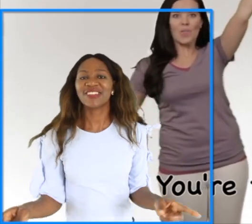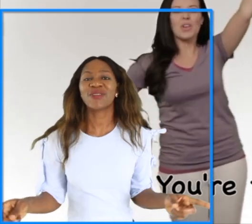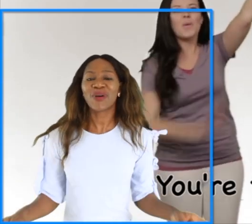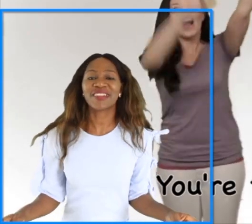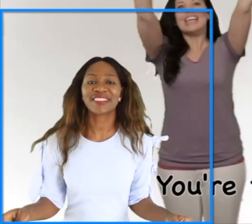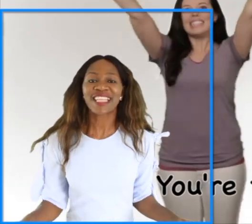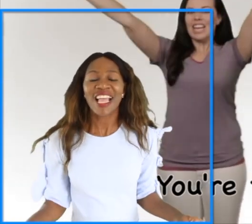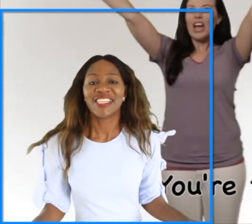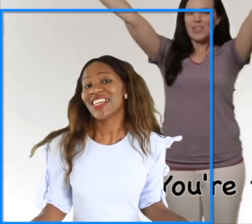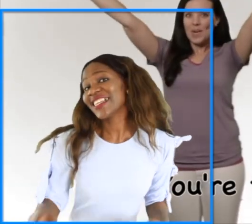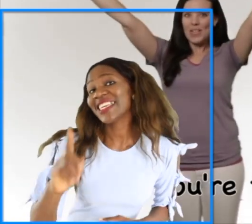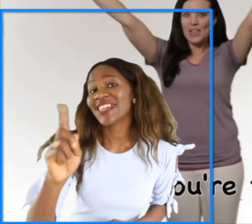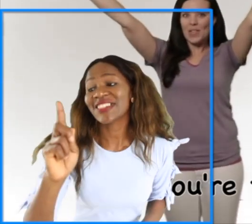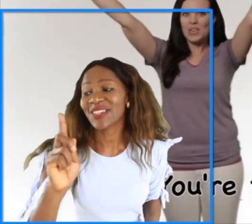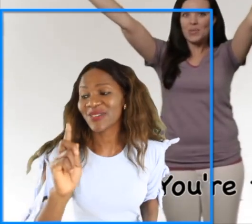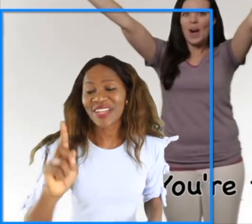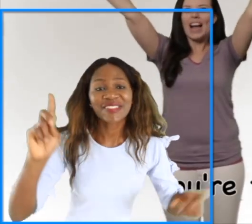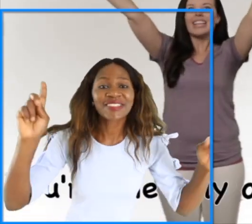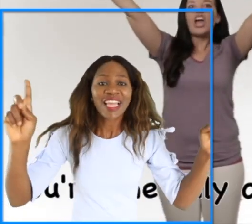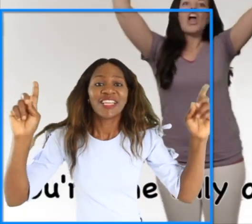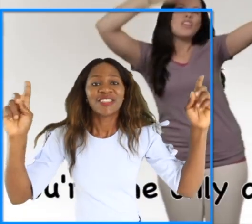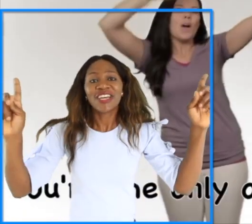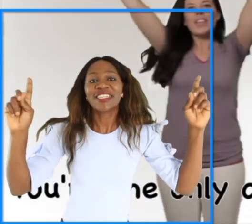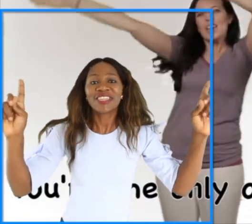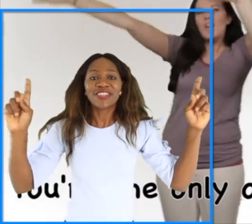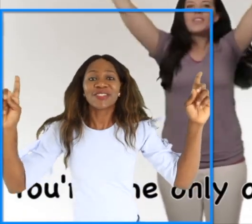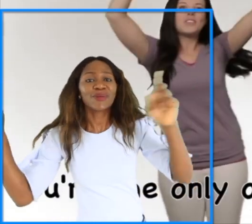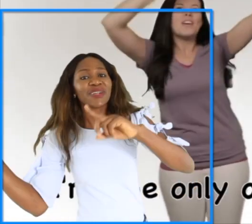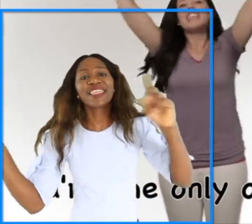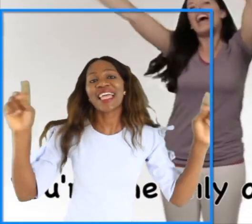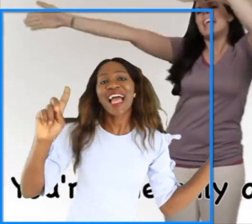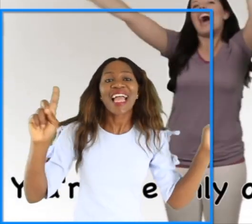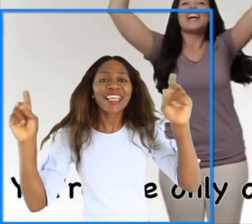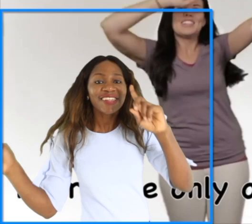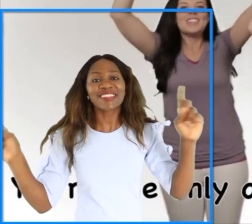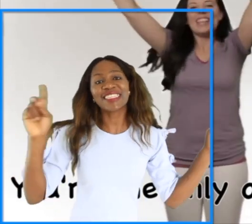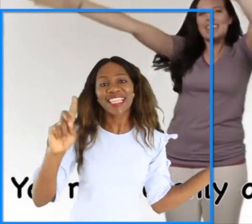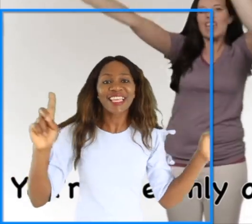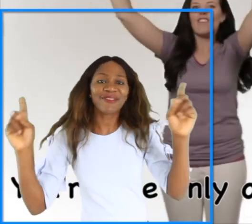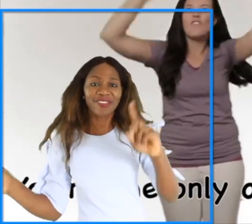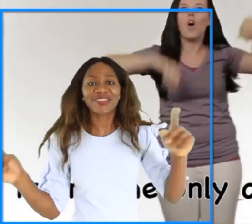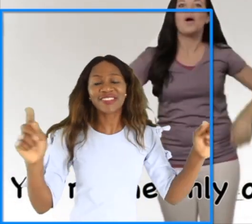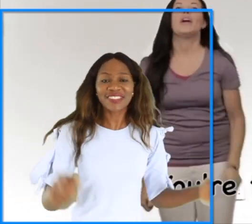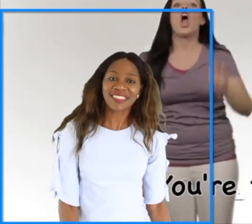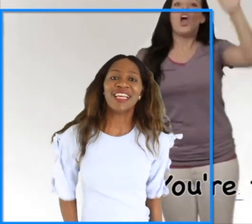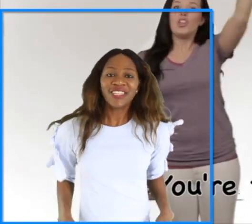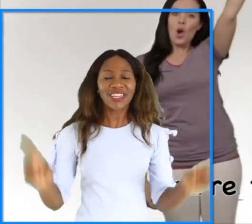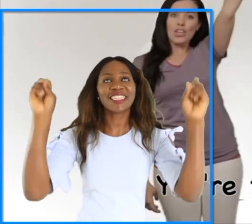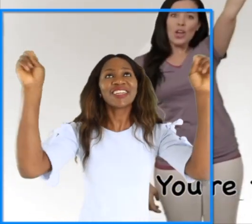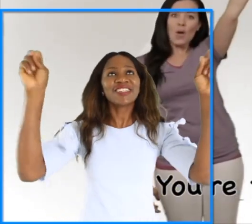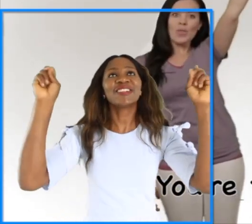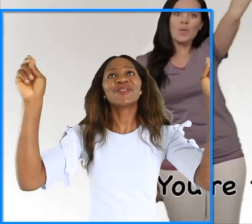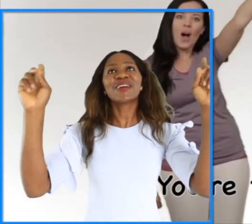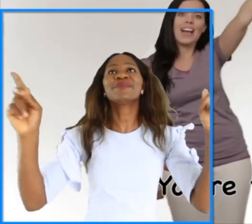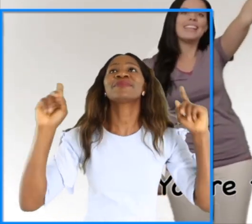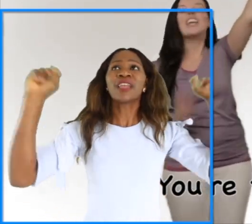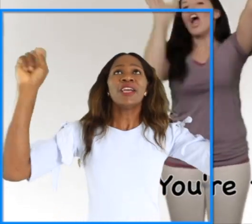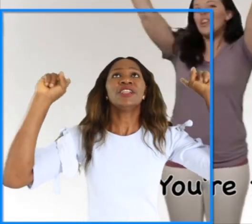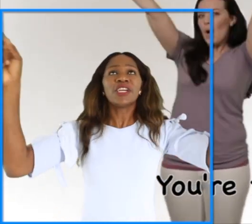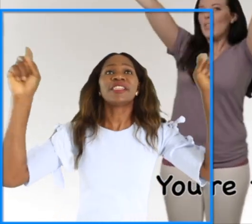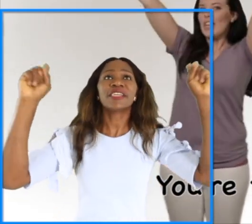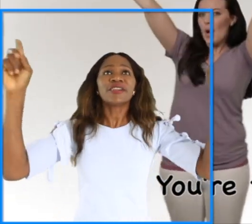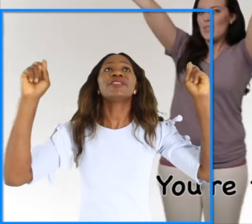You're the only one, you're the only one. You're the only one that I could live for. You're the only